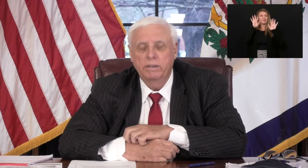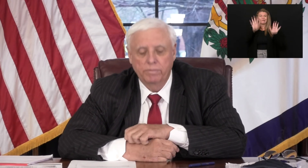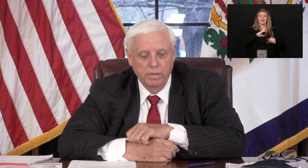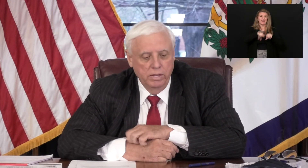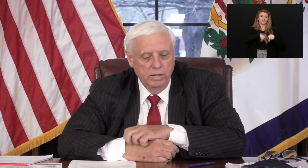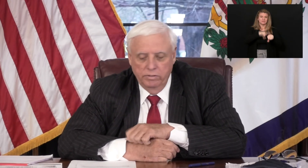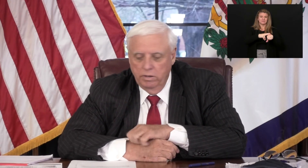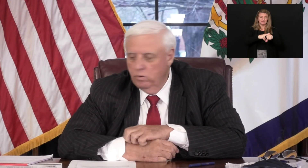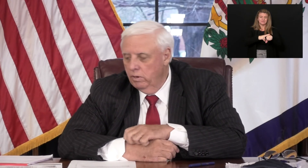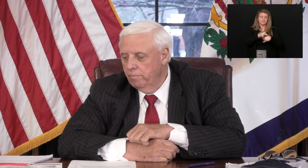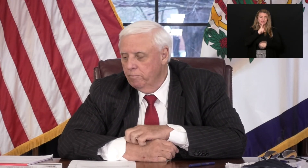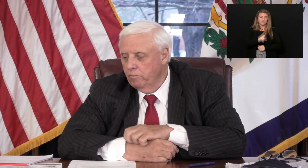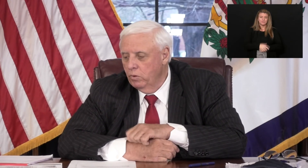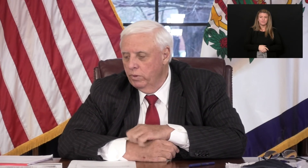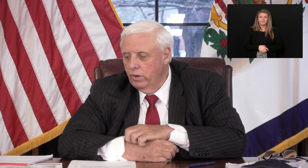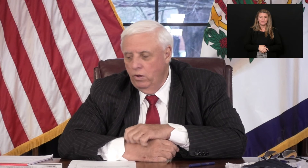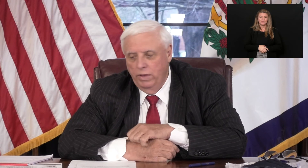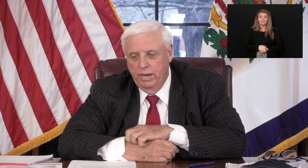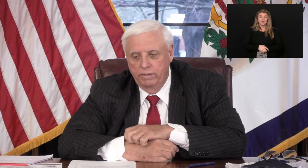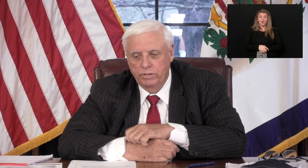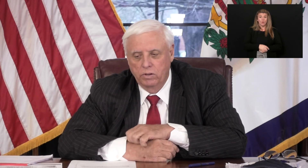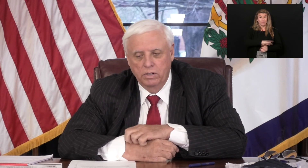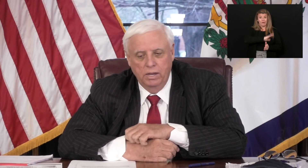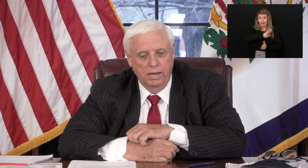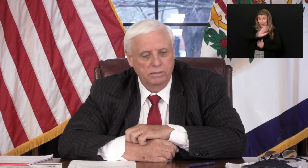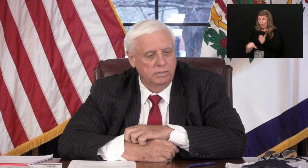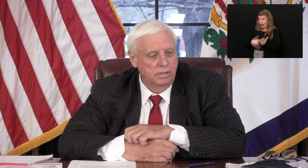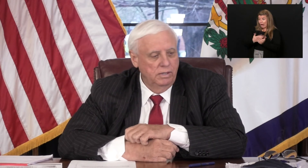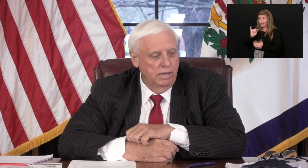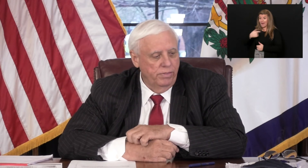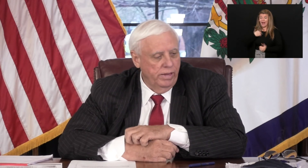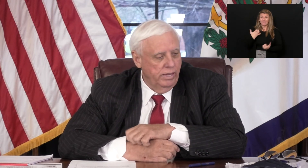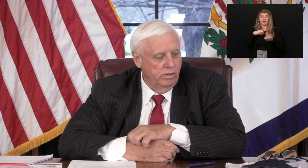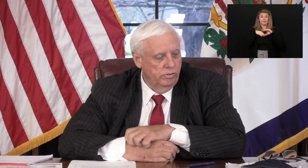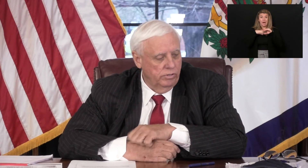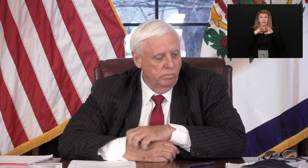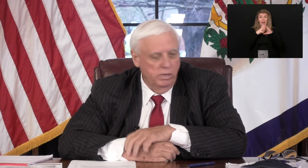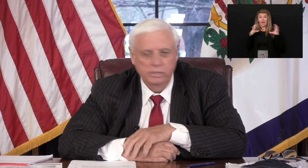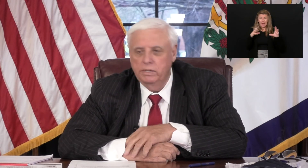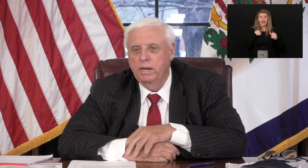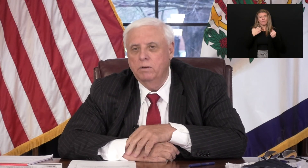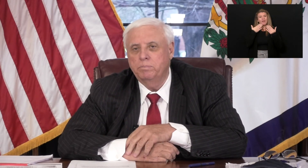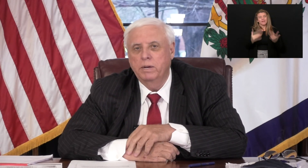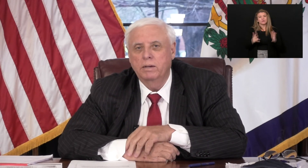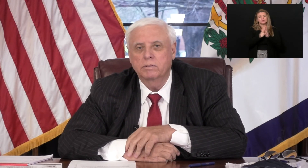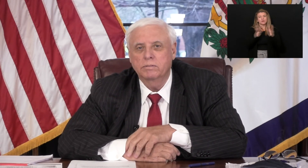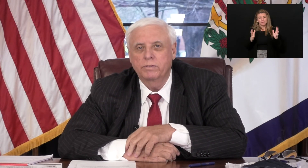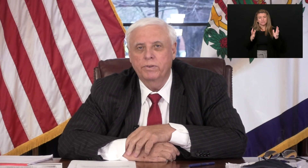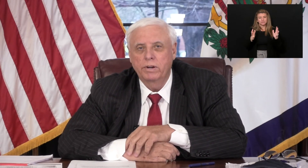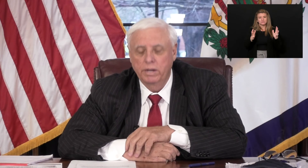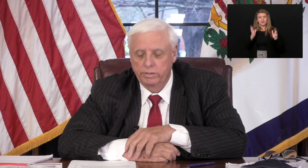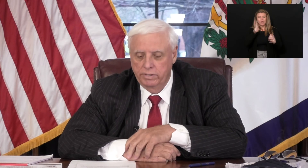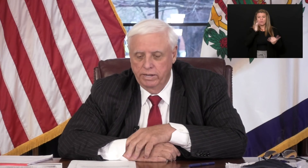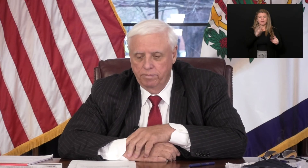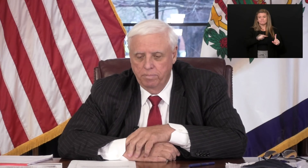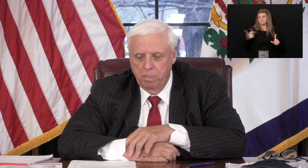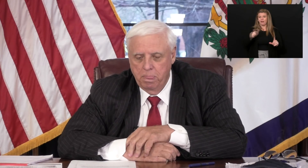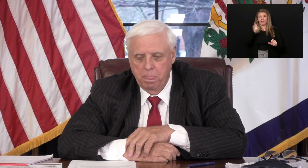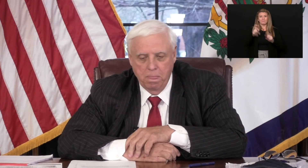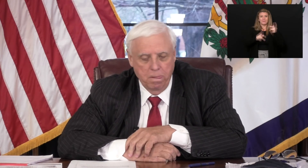have. So with all that, I've talked a lot. I thank you so much, and I'll defer to others